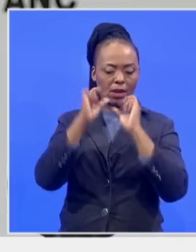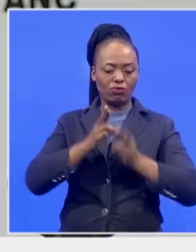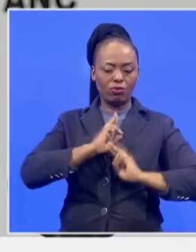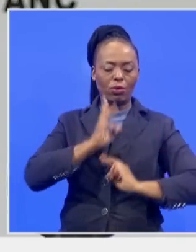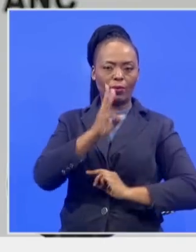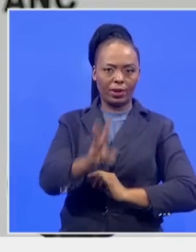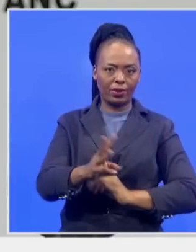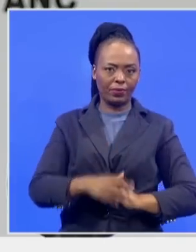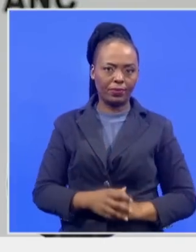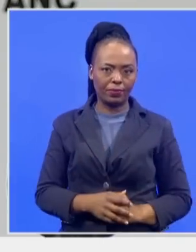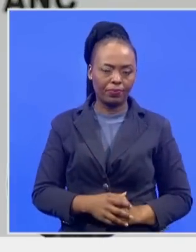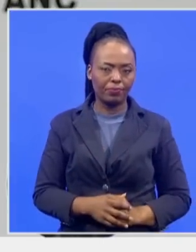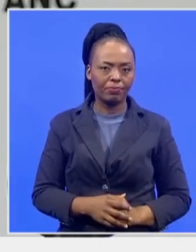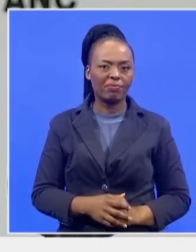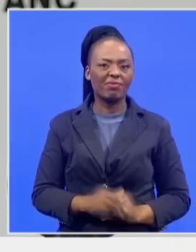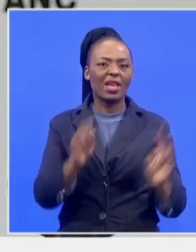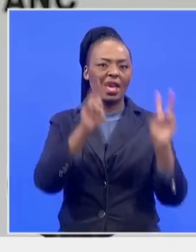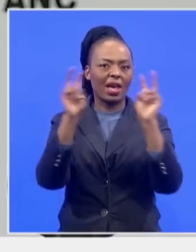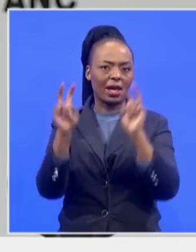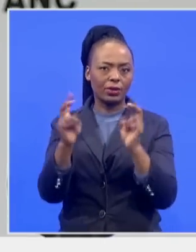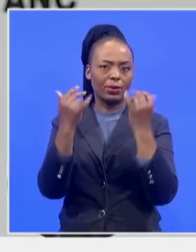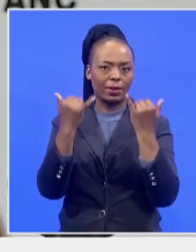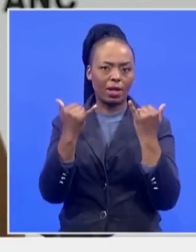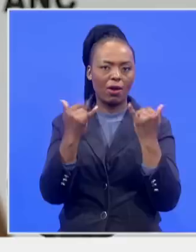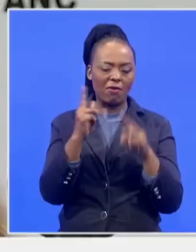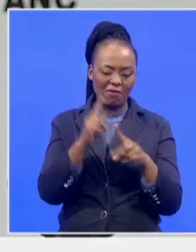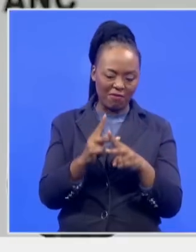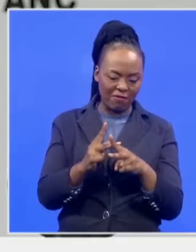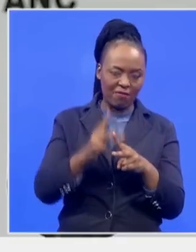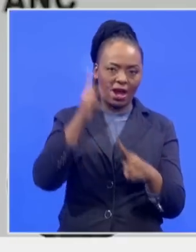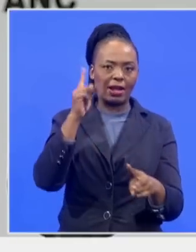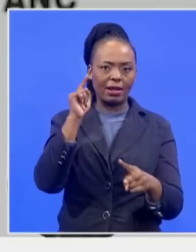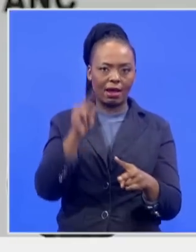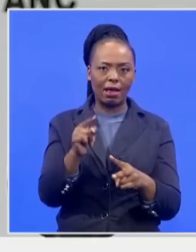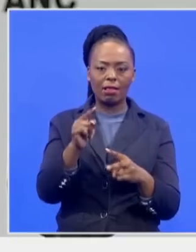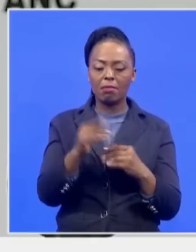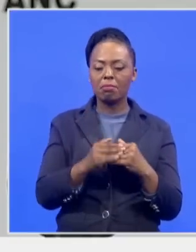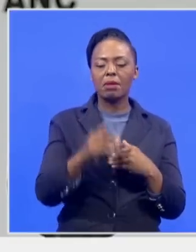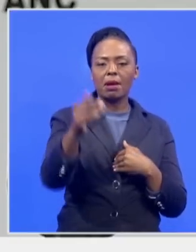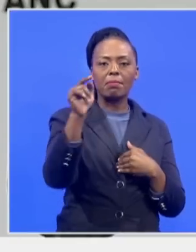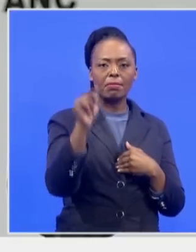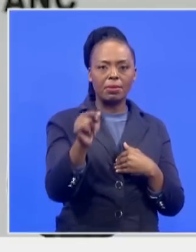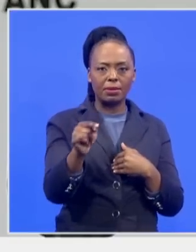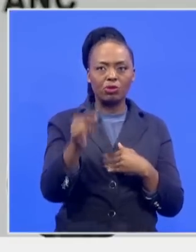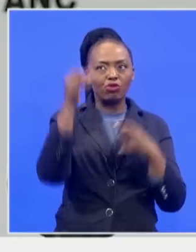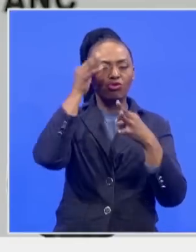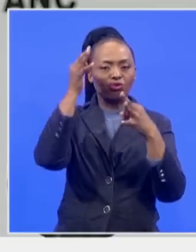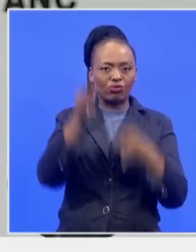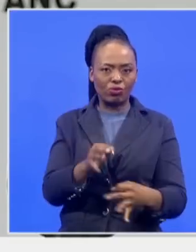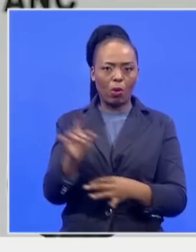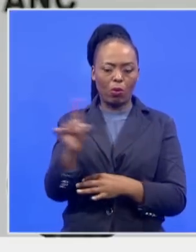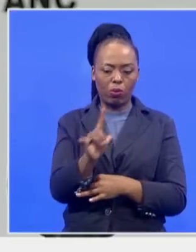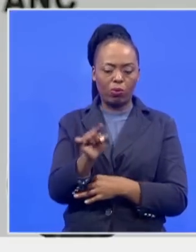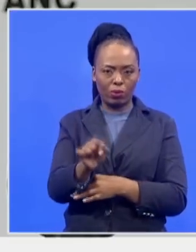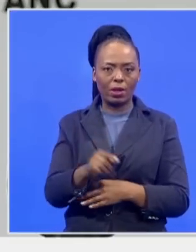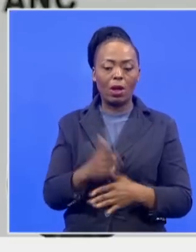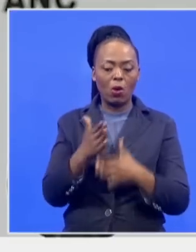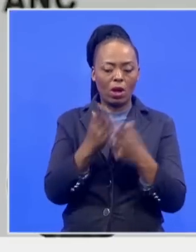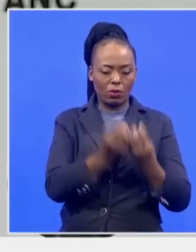us about the final way forward they are taking. We are working